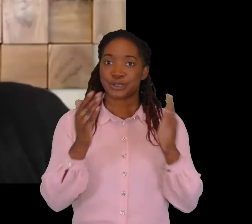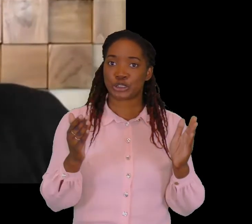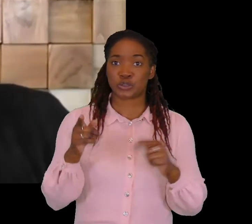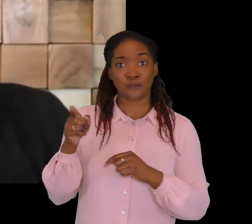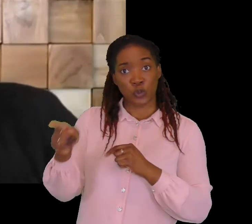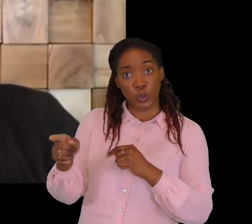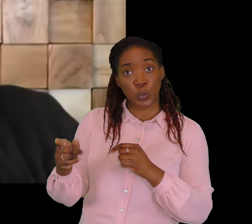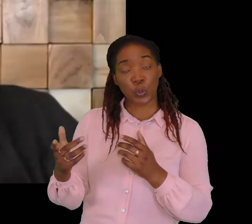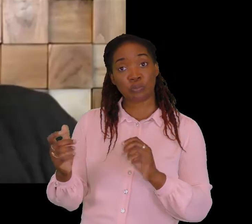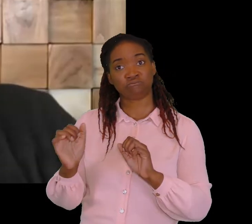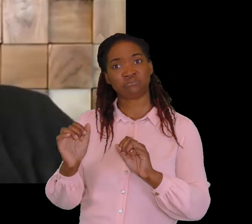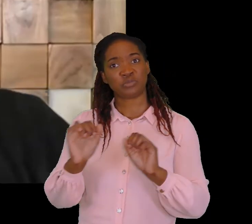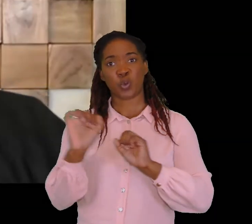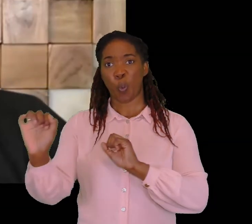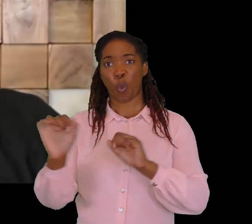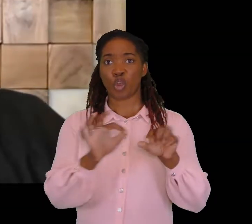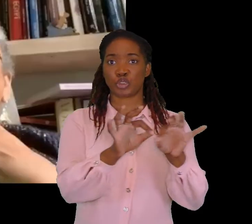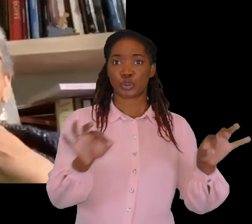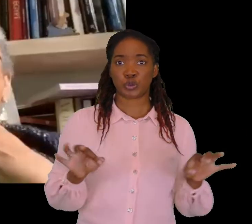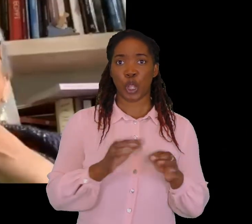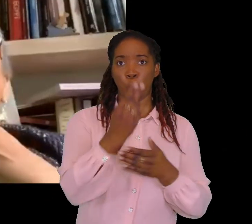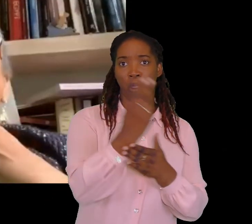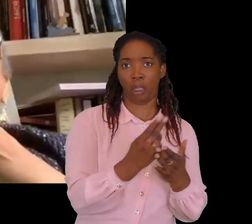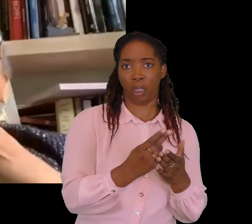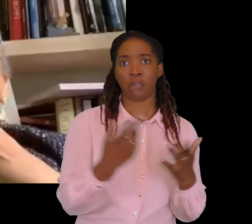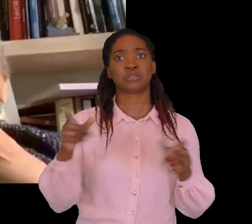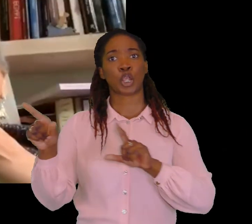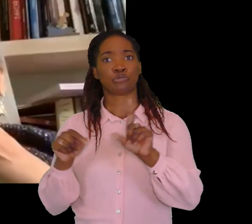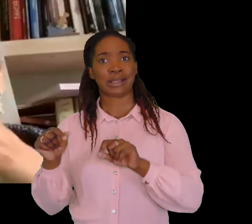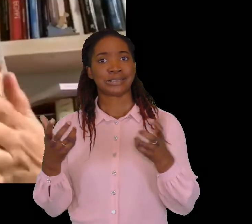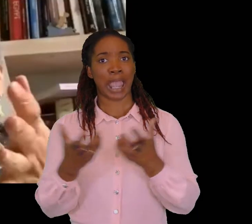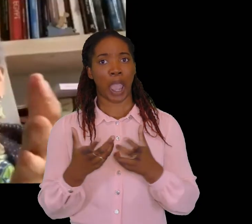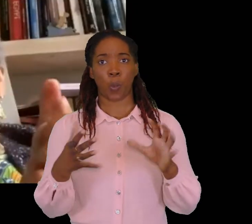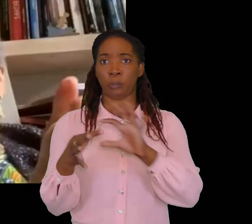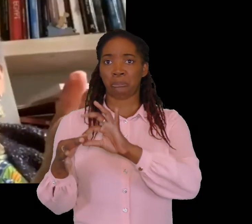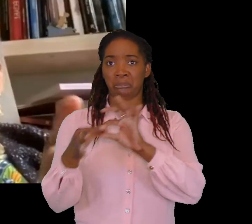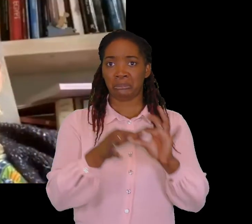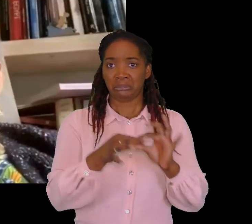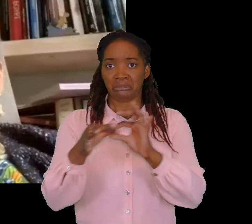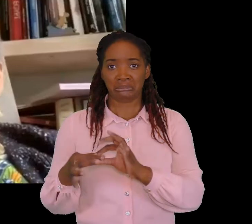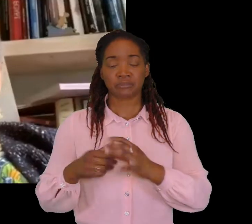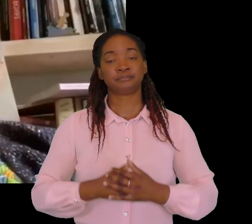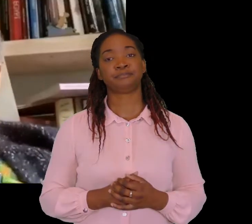within your studio practice? Well, the thing is that I